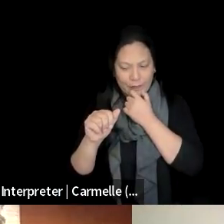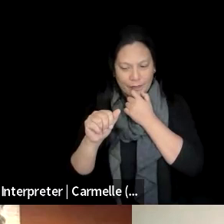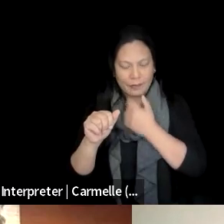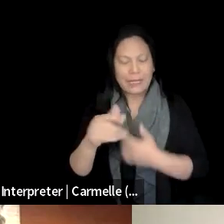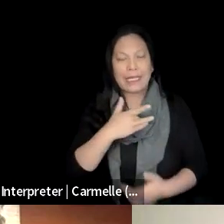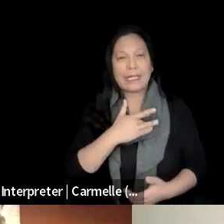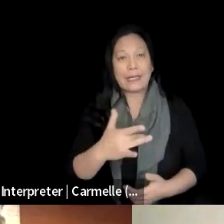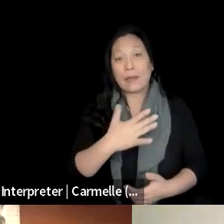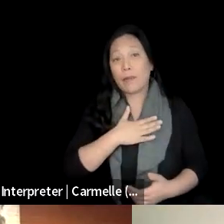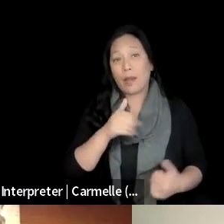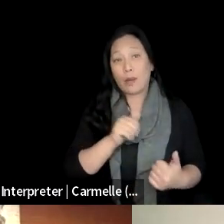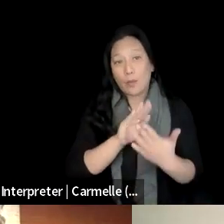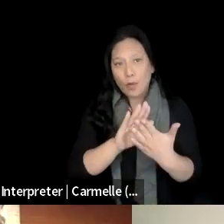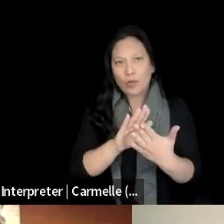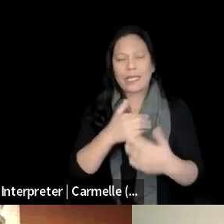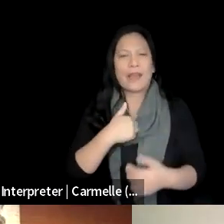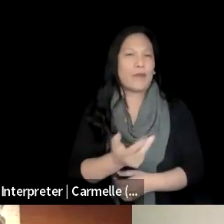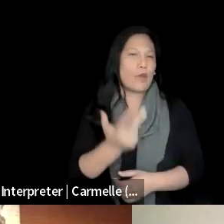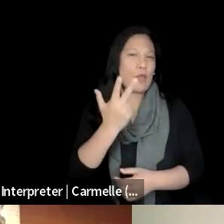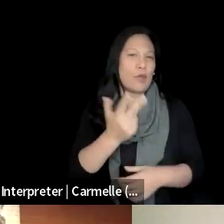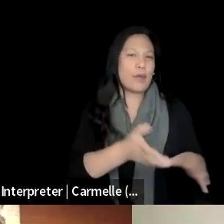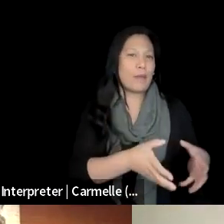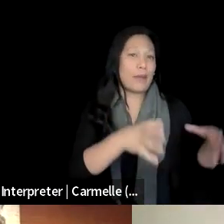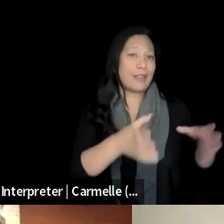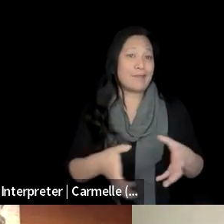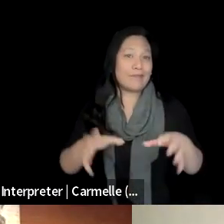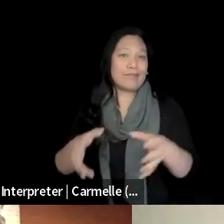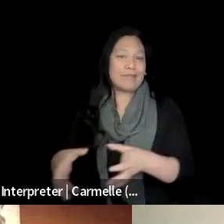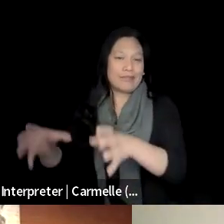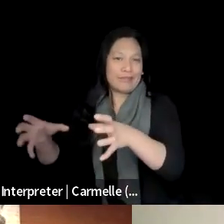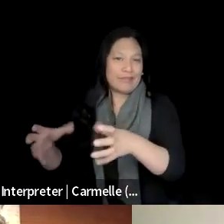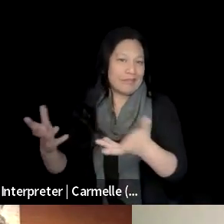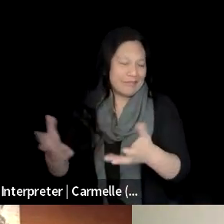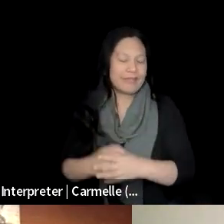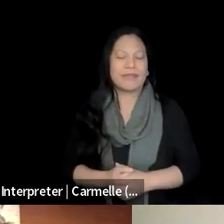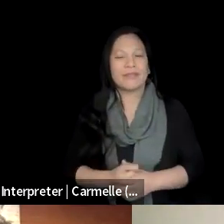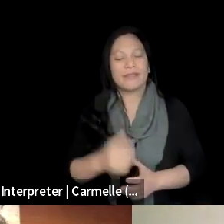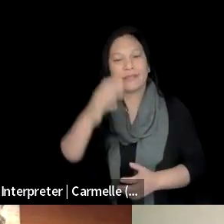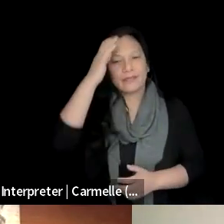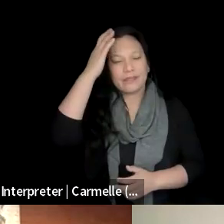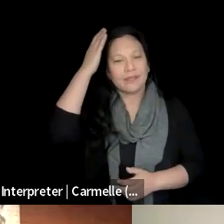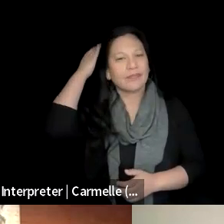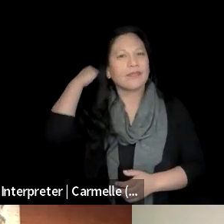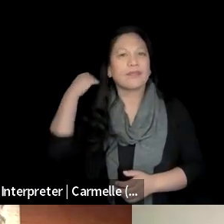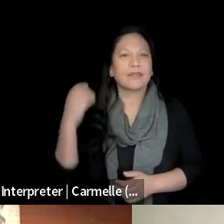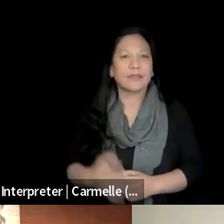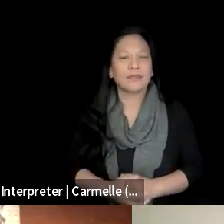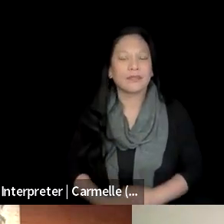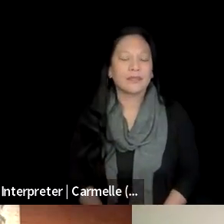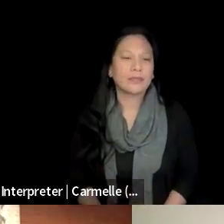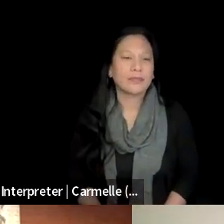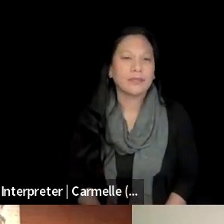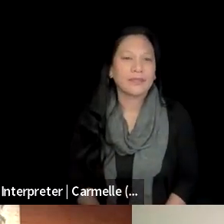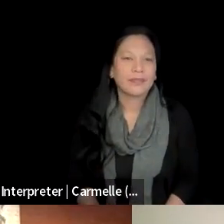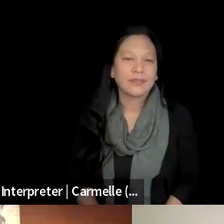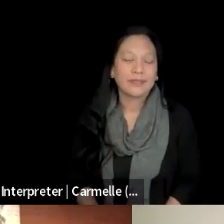3 buckets, and I might ask a bunch of questions to get to those buckets. But there,